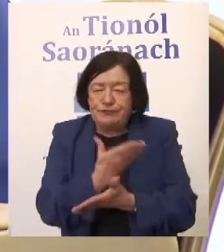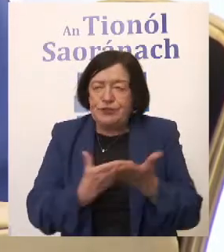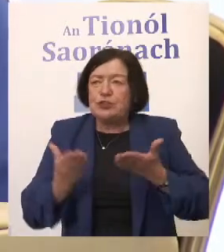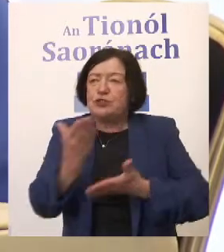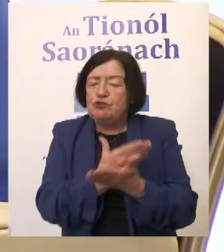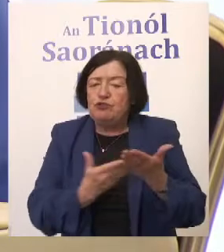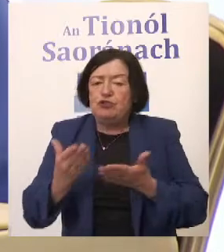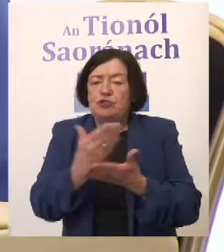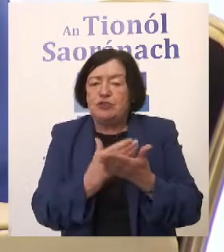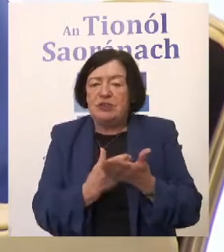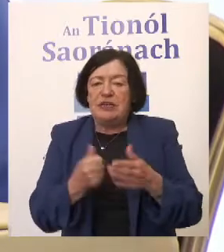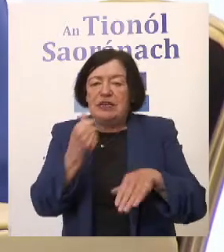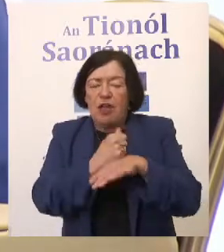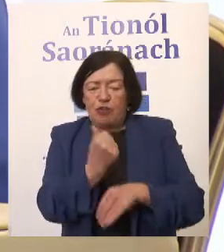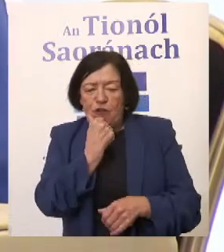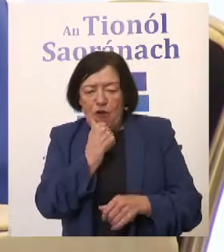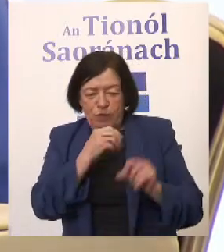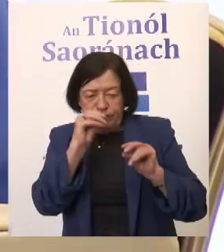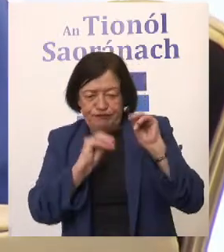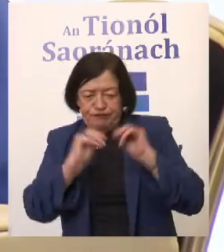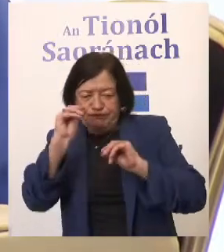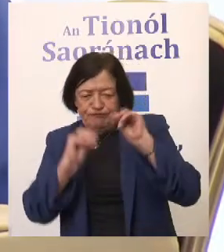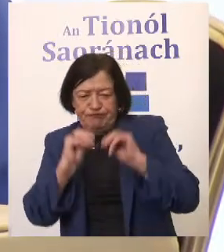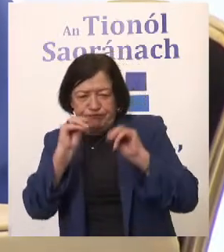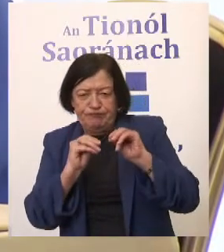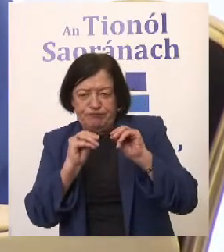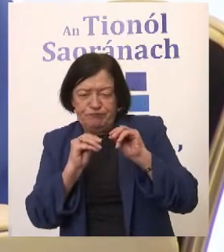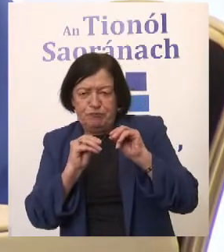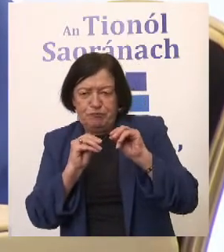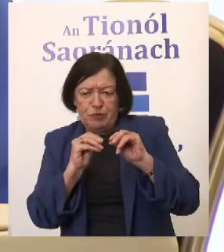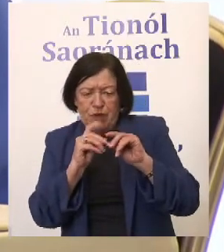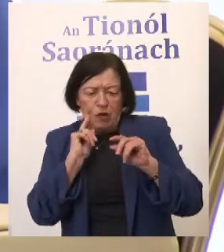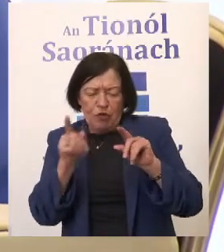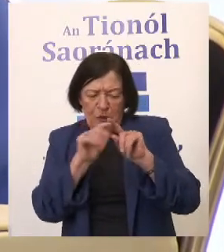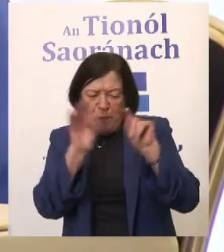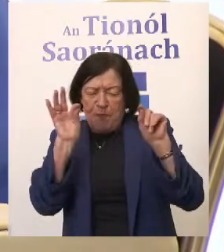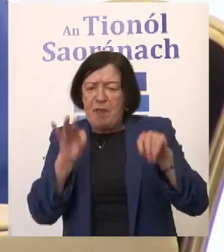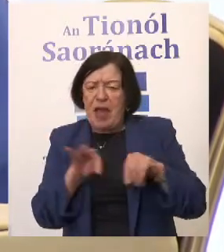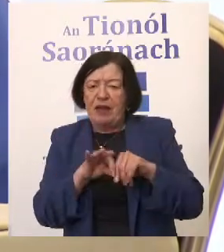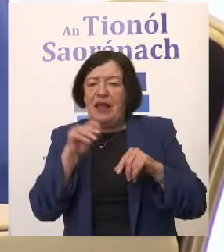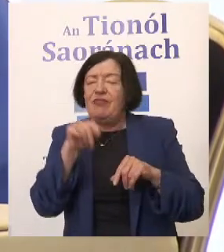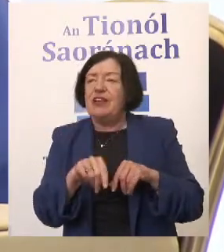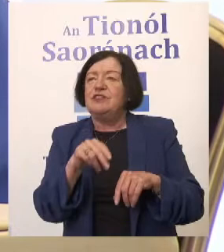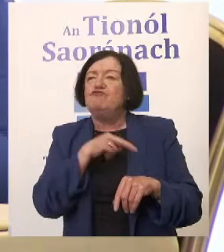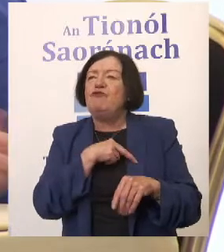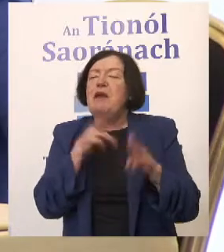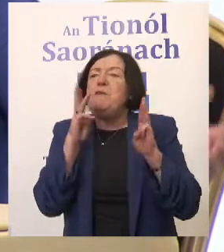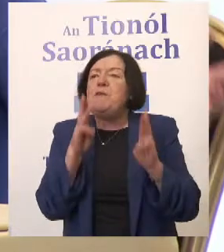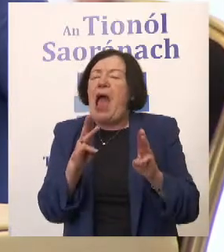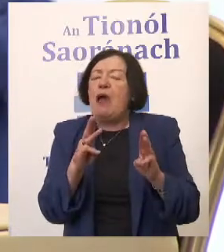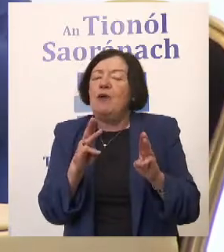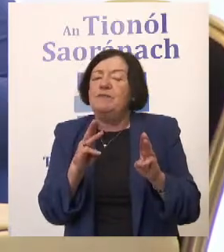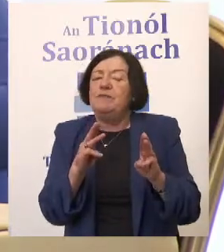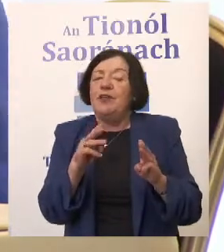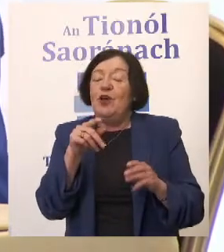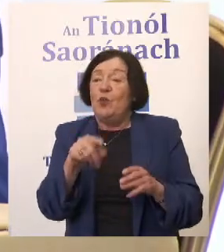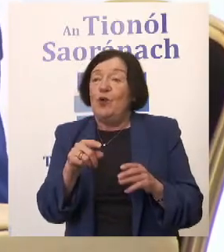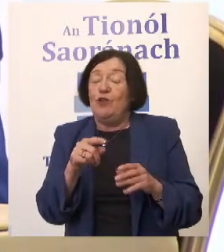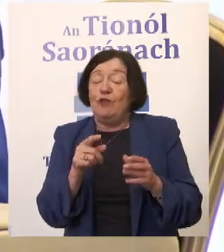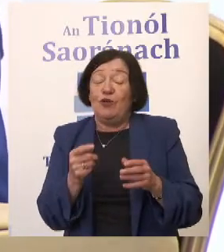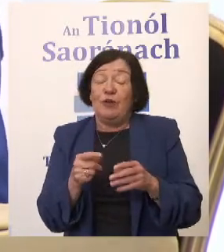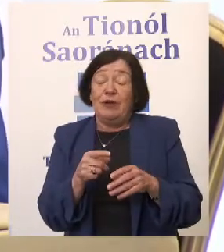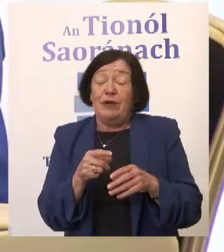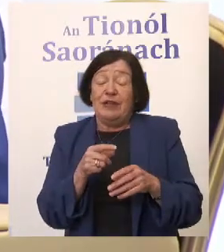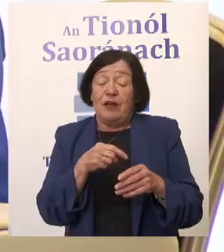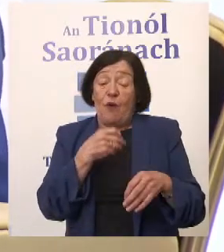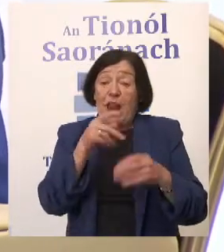discussions, sets out the figures, looks at the parameters. And that's where the real power is, because when you come in after a draft